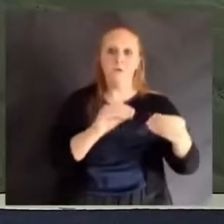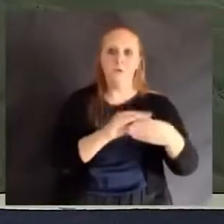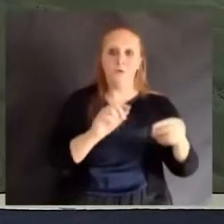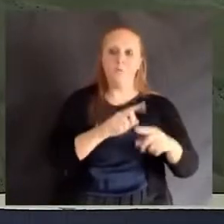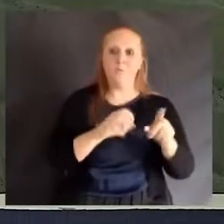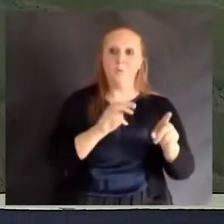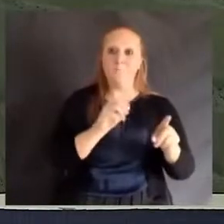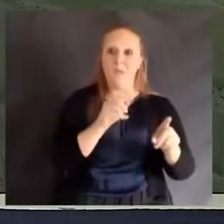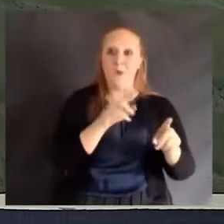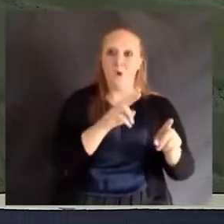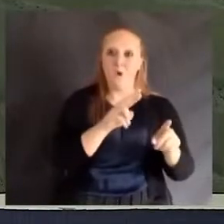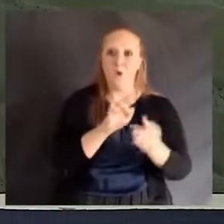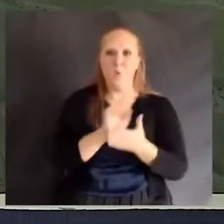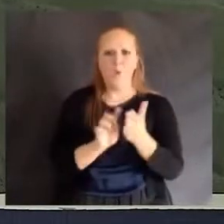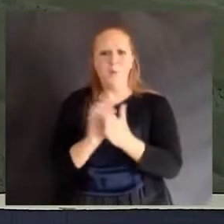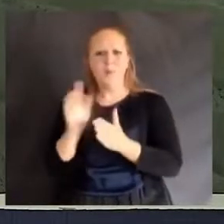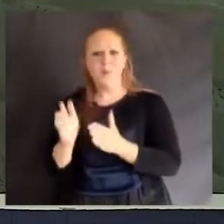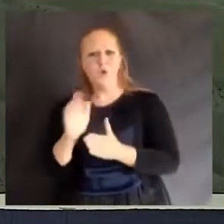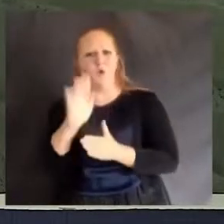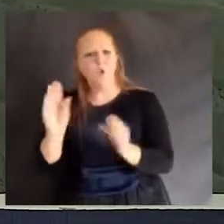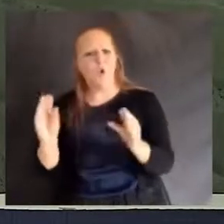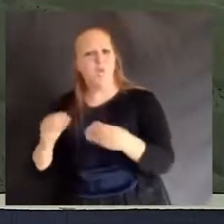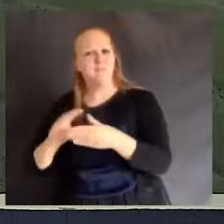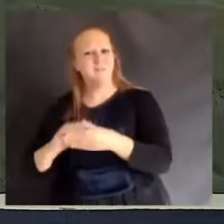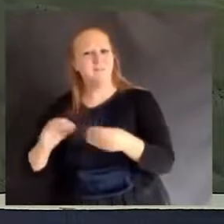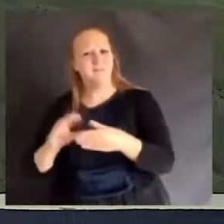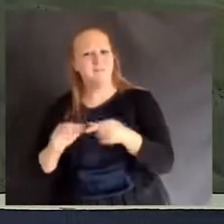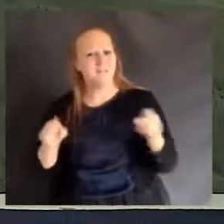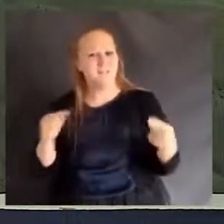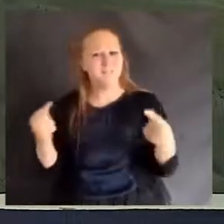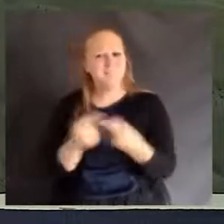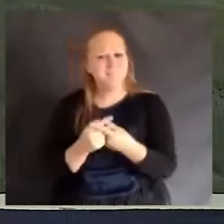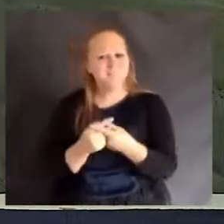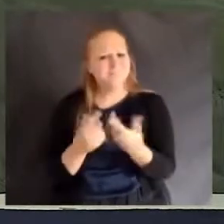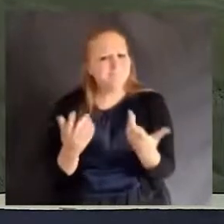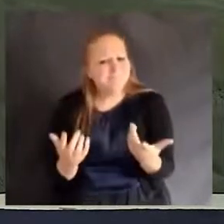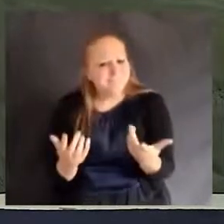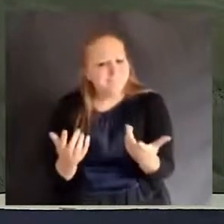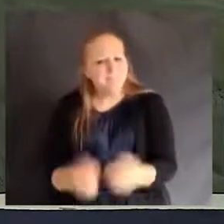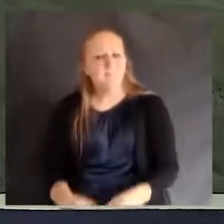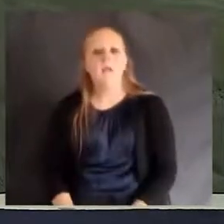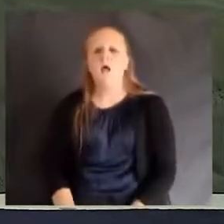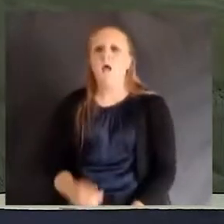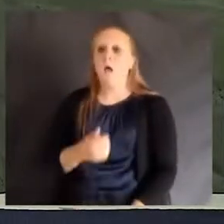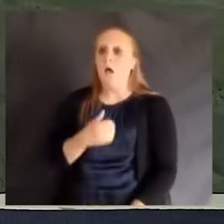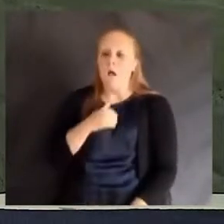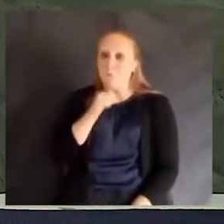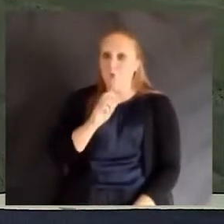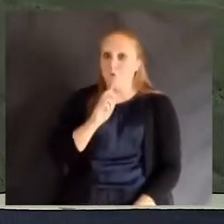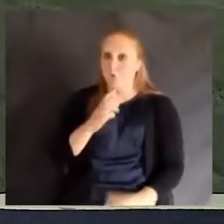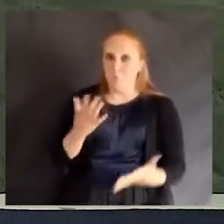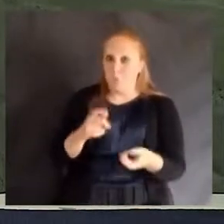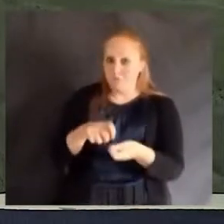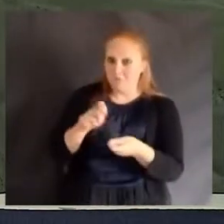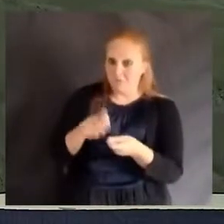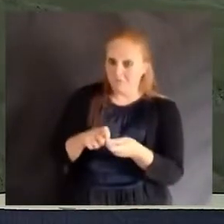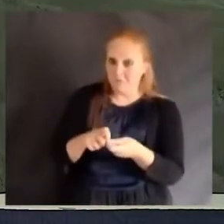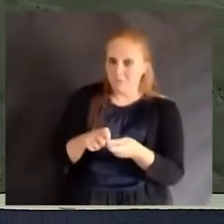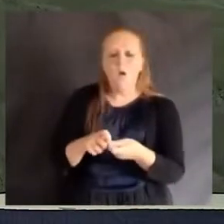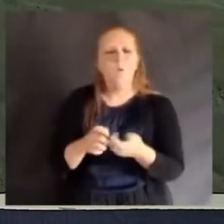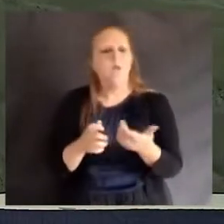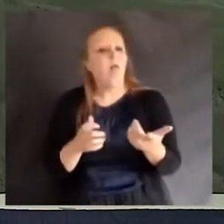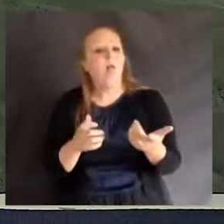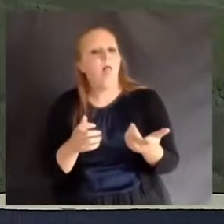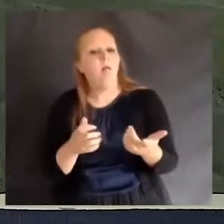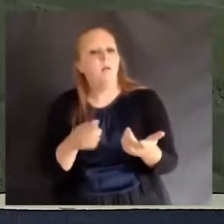Yeah, I don't think they heard, well, it depends on I don't know what they heard. You said the plan was not, it wasn't, you